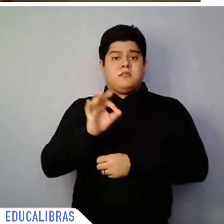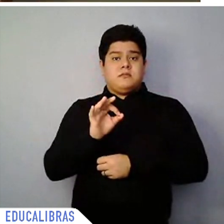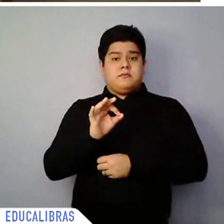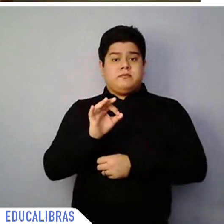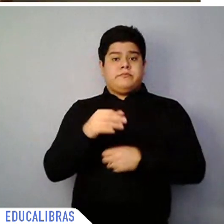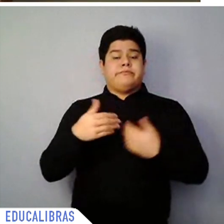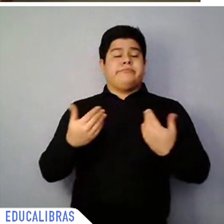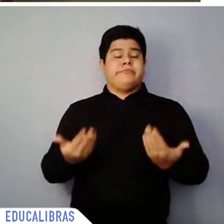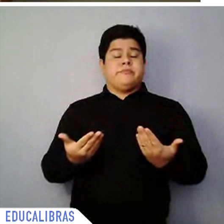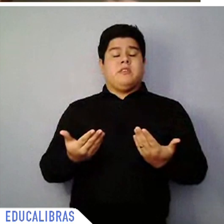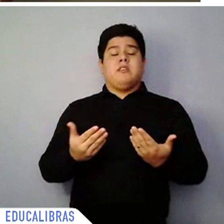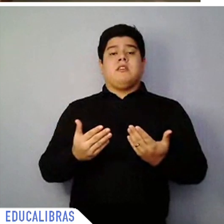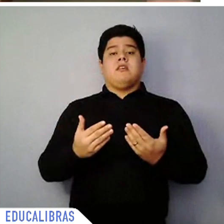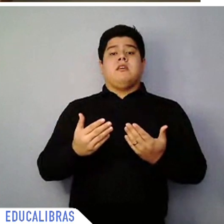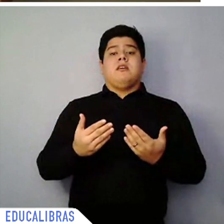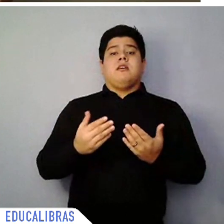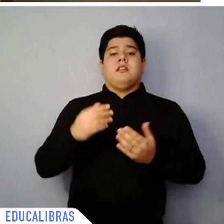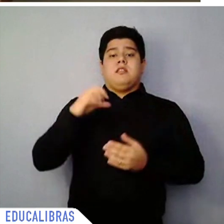2019,